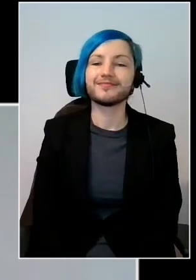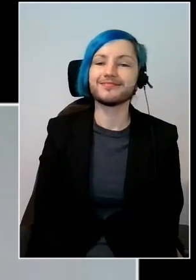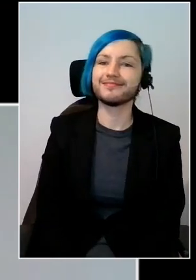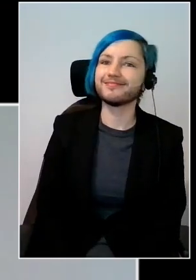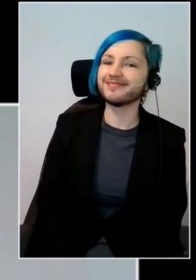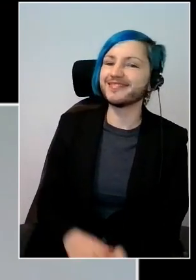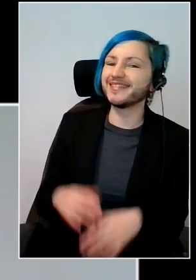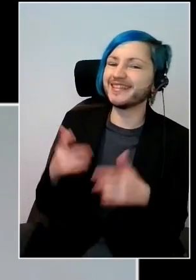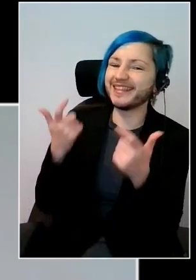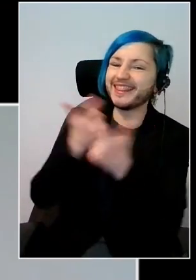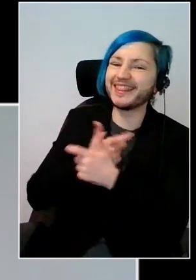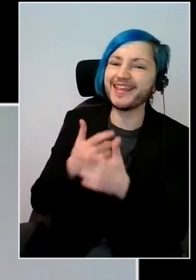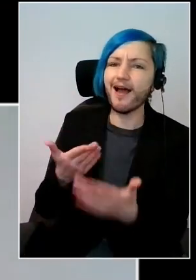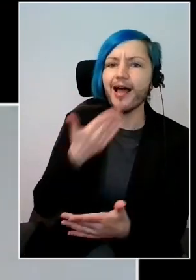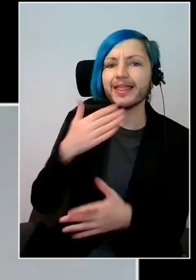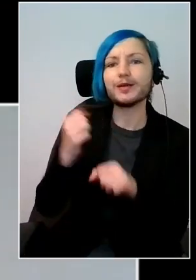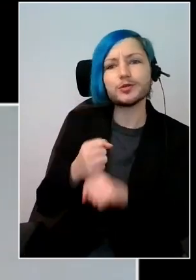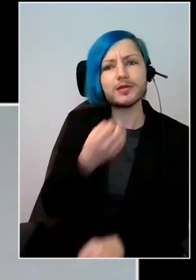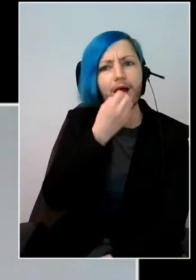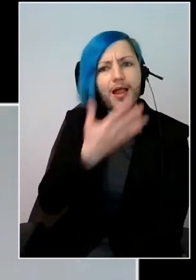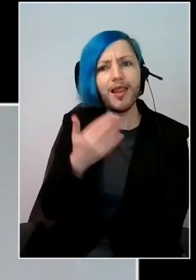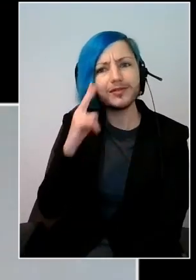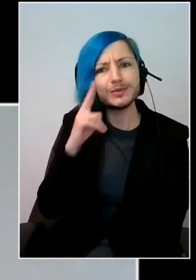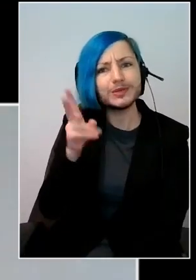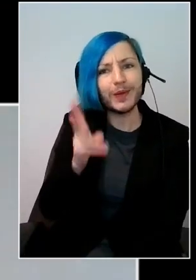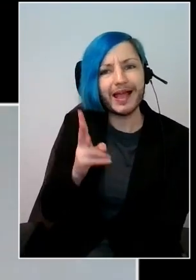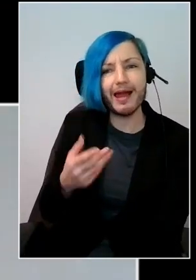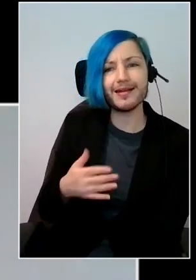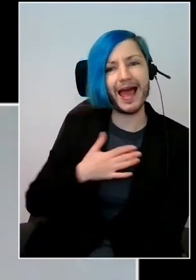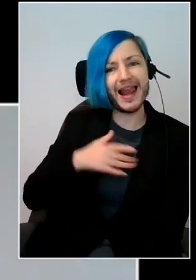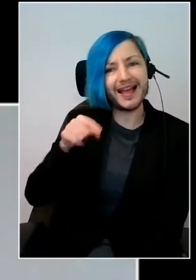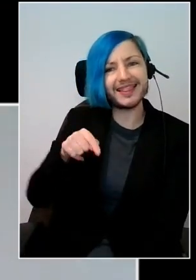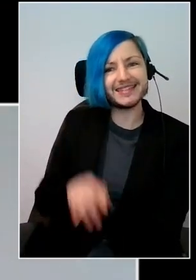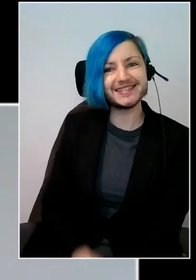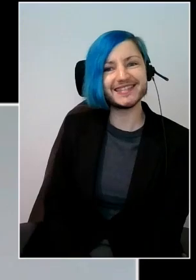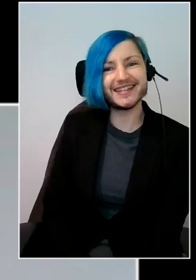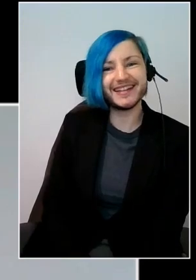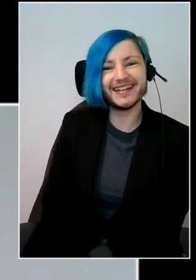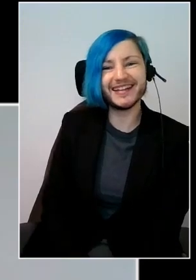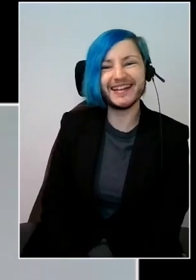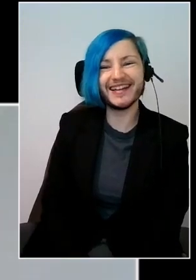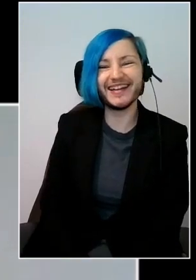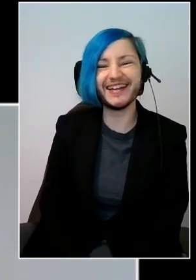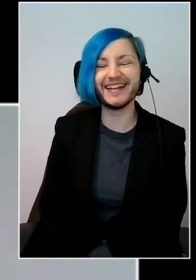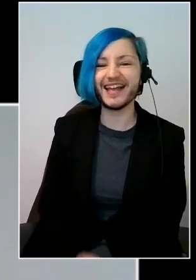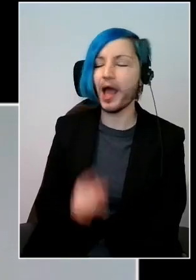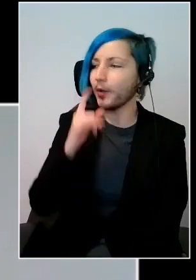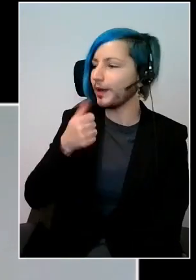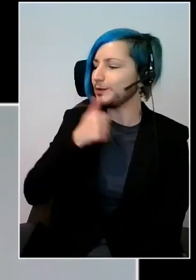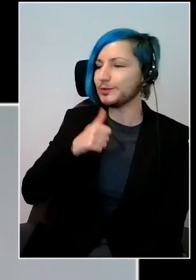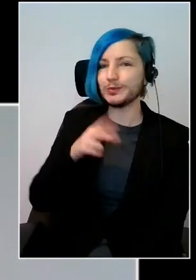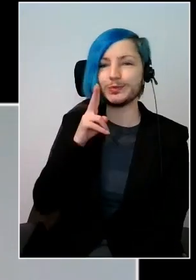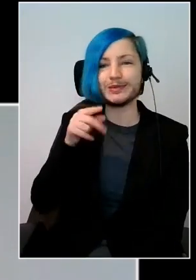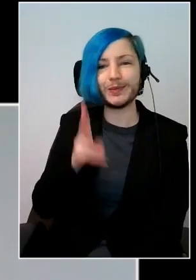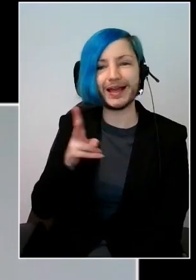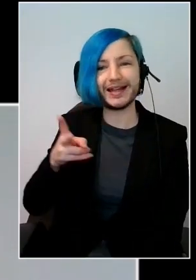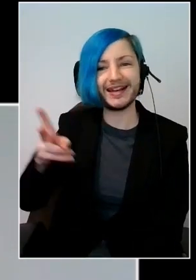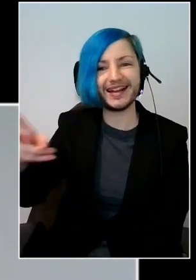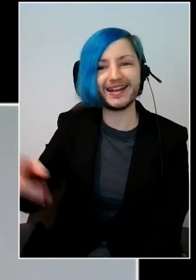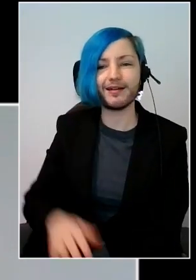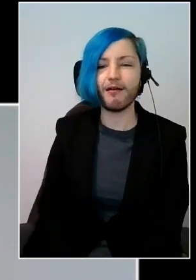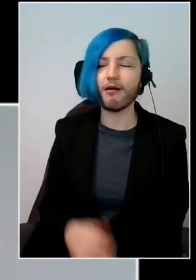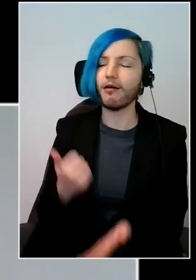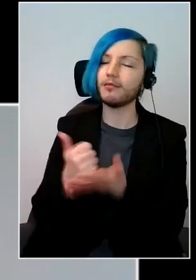Thank you, George. Lovely seeing you again. That's nice. I'm liking this. Yep. Used to this. Oh, that is brilliant.